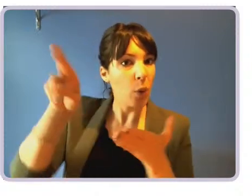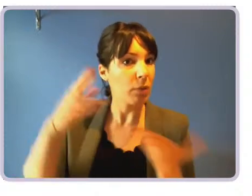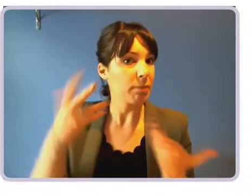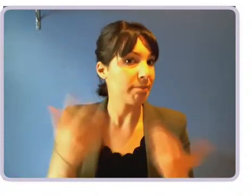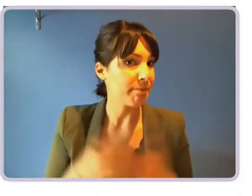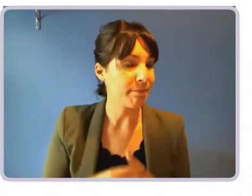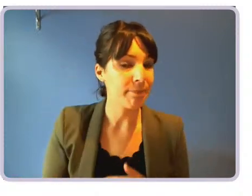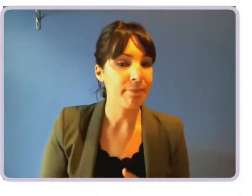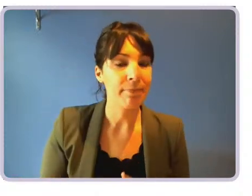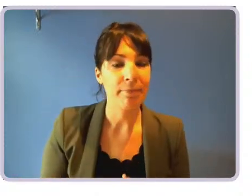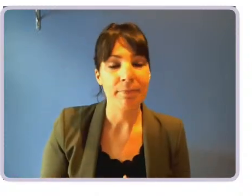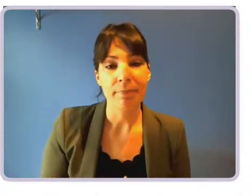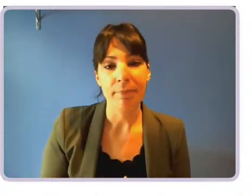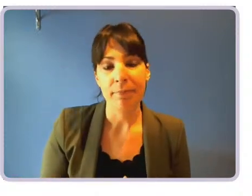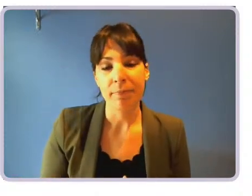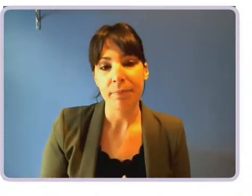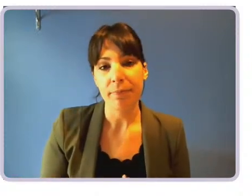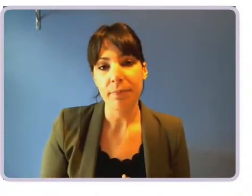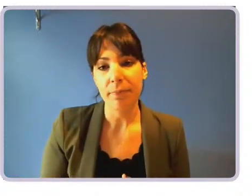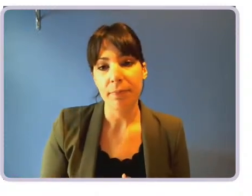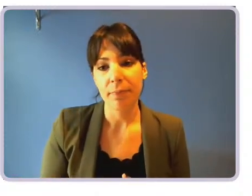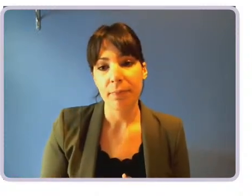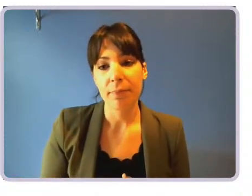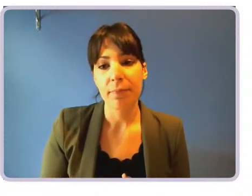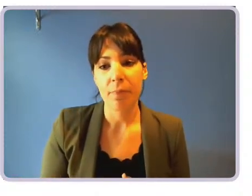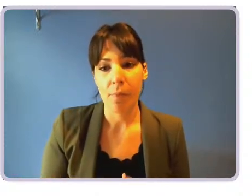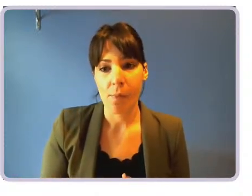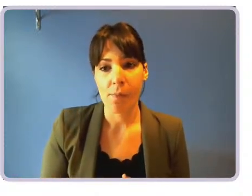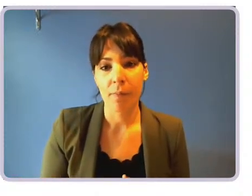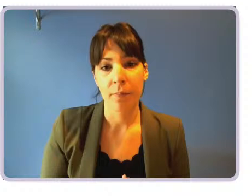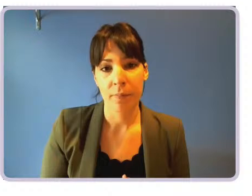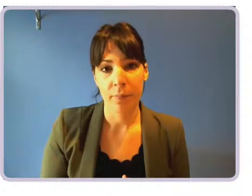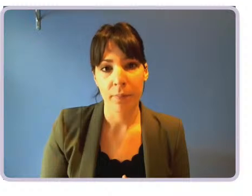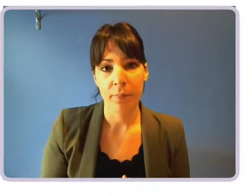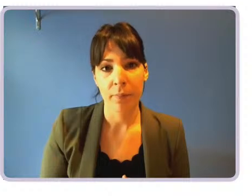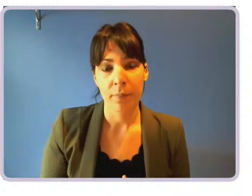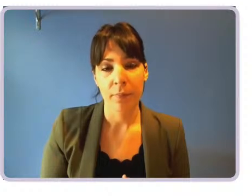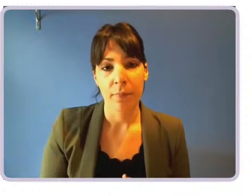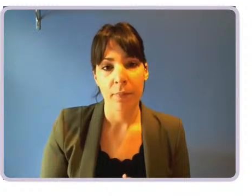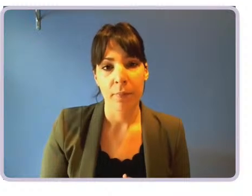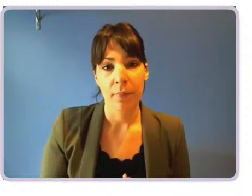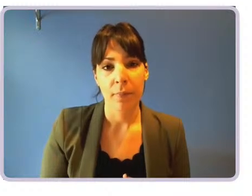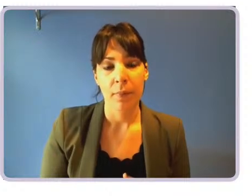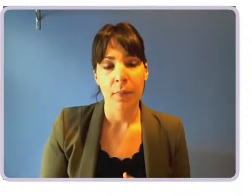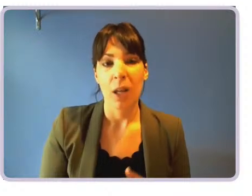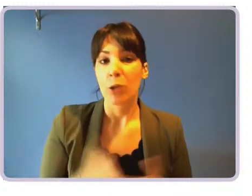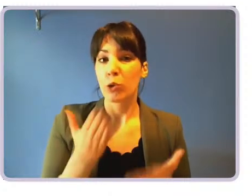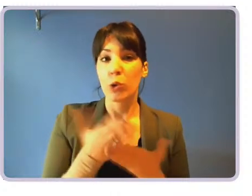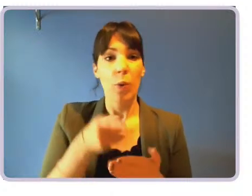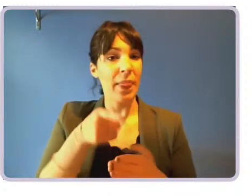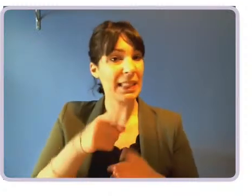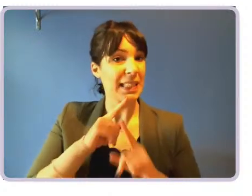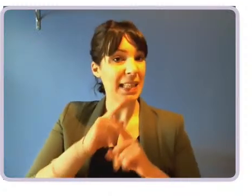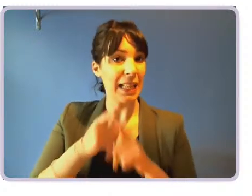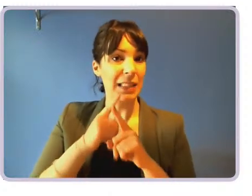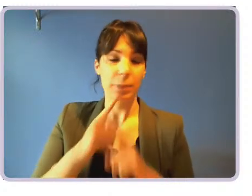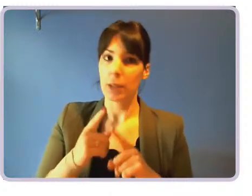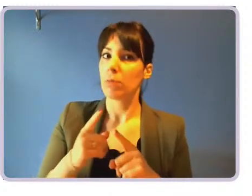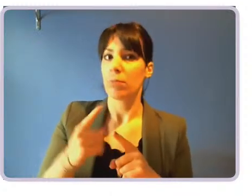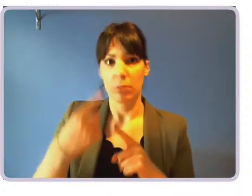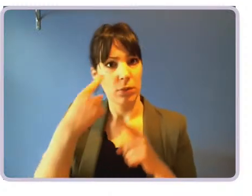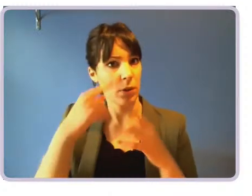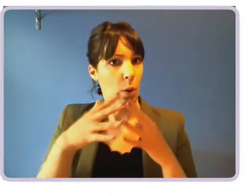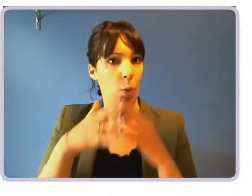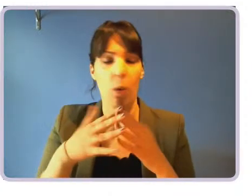As I said, this was a welcome announcement, and the devil's going to be in the detail regarding this, particularly in relation to how we create a